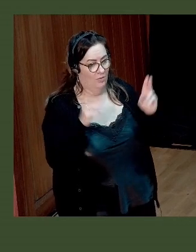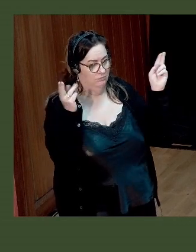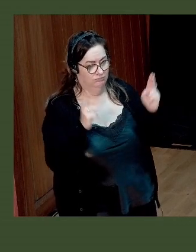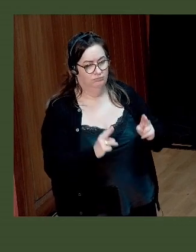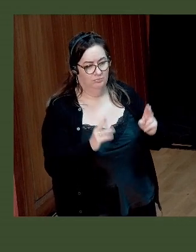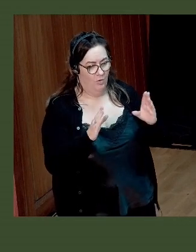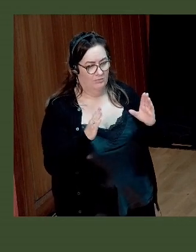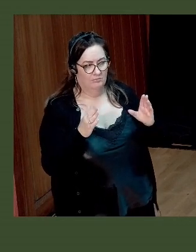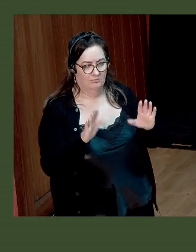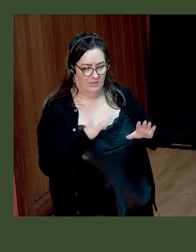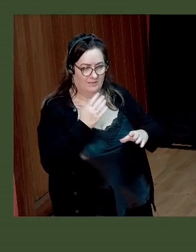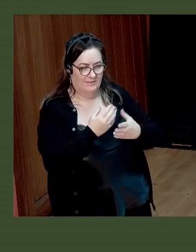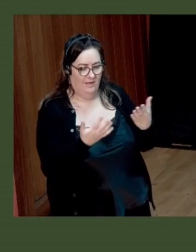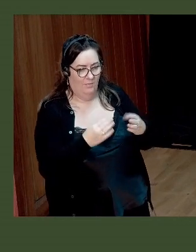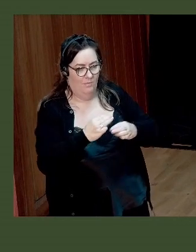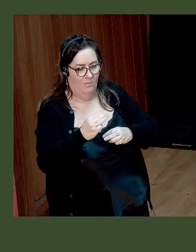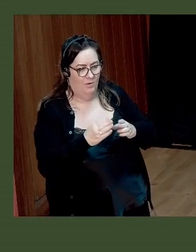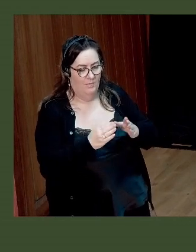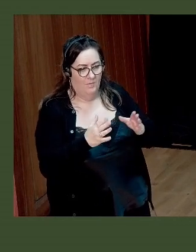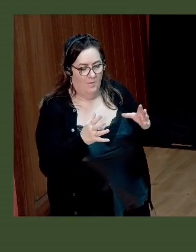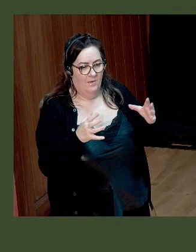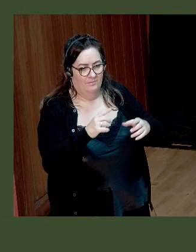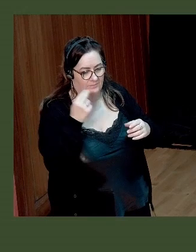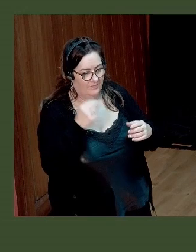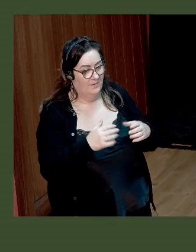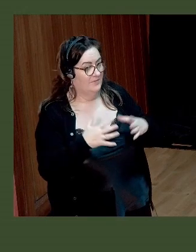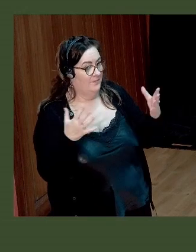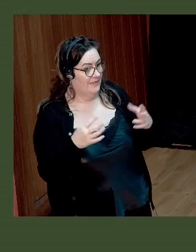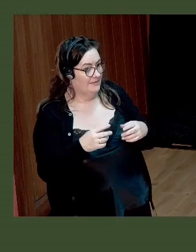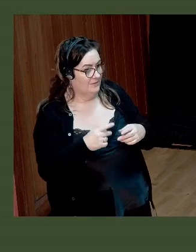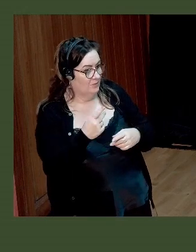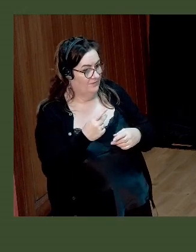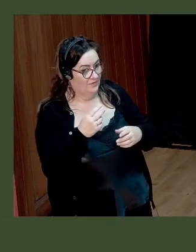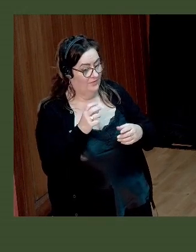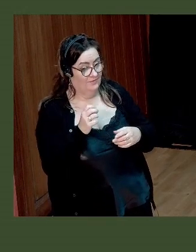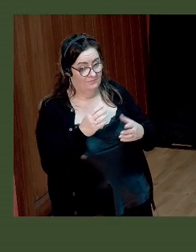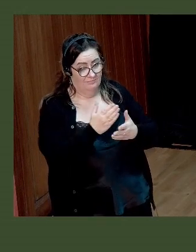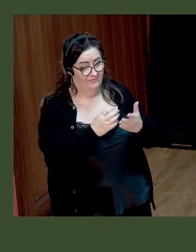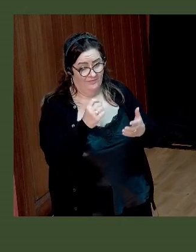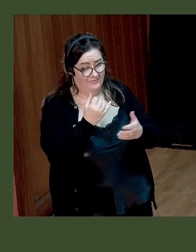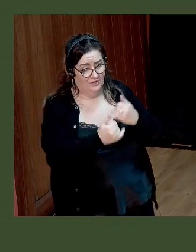mainstream. The two largest and most visible government initiatives in half a century